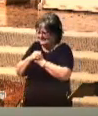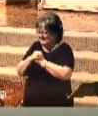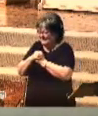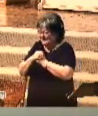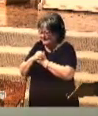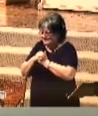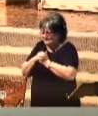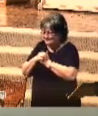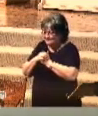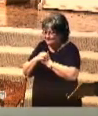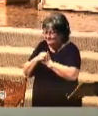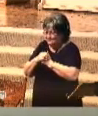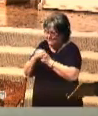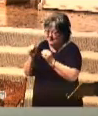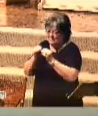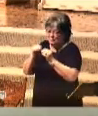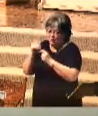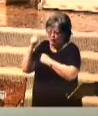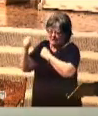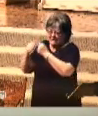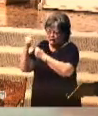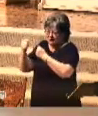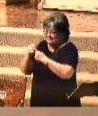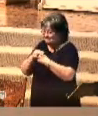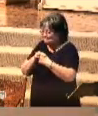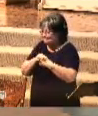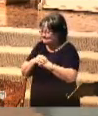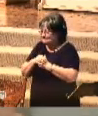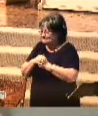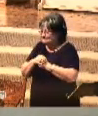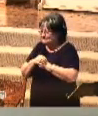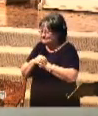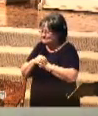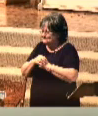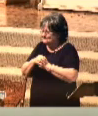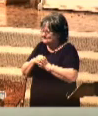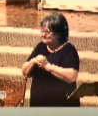But it's more of a tradition, you know, more of a, you know, that kind of thing.